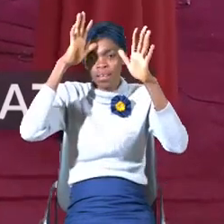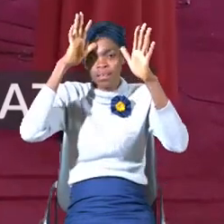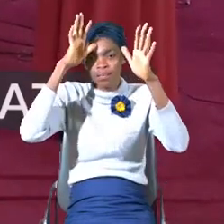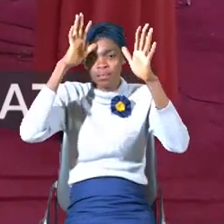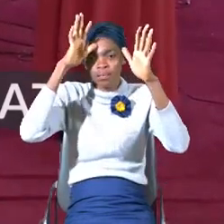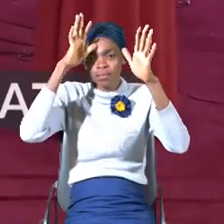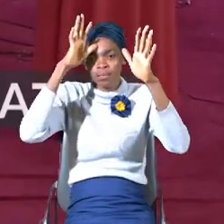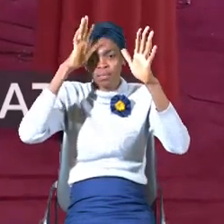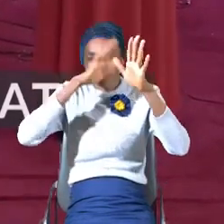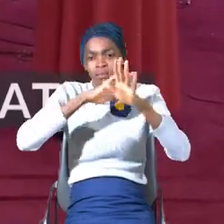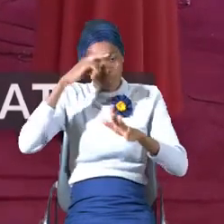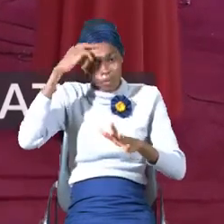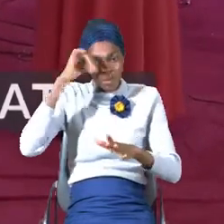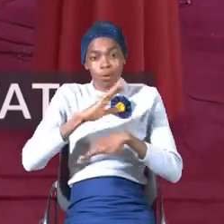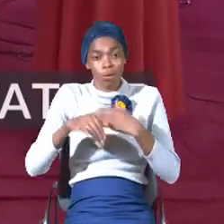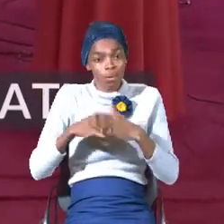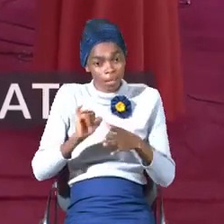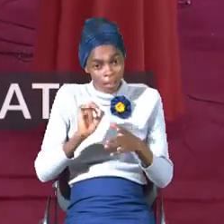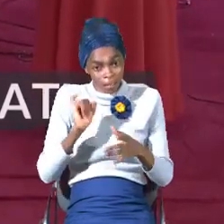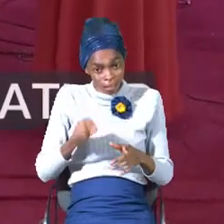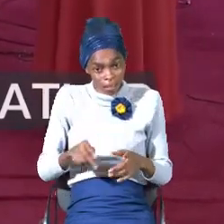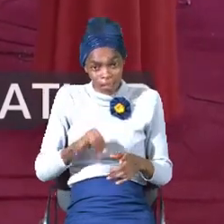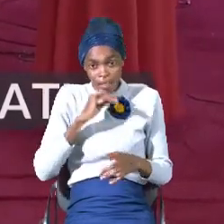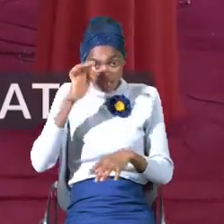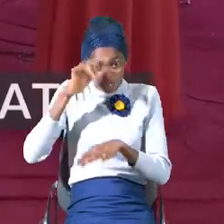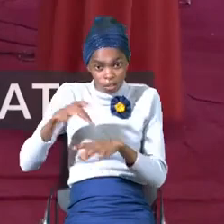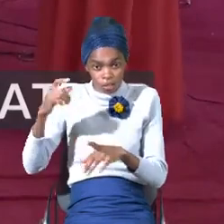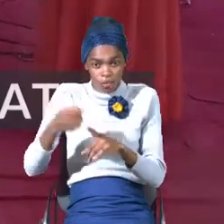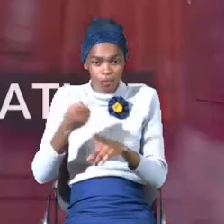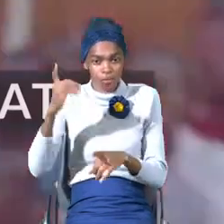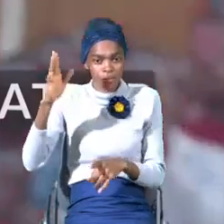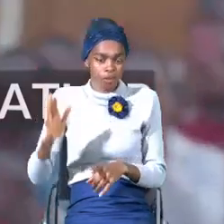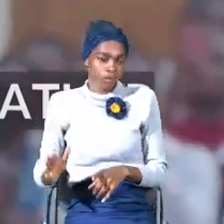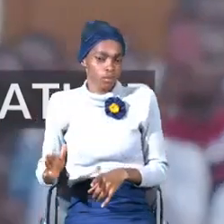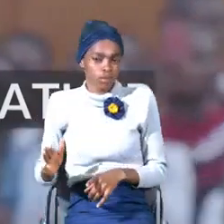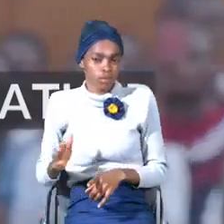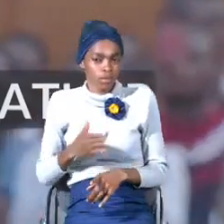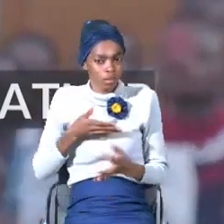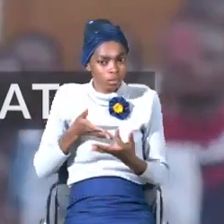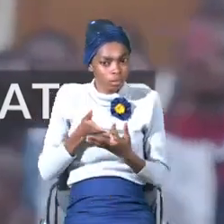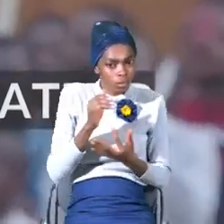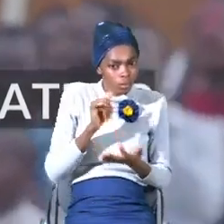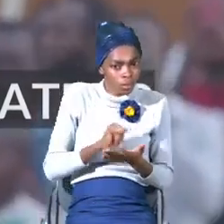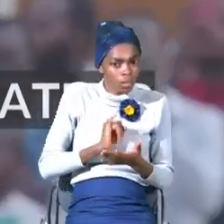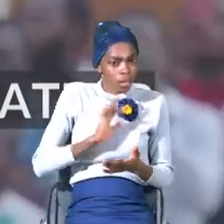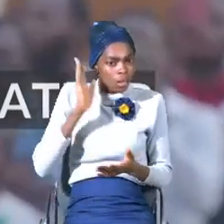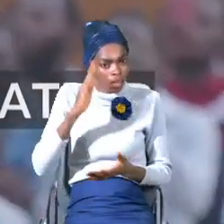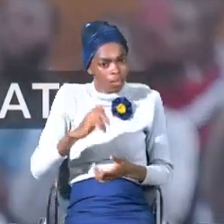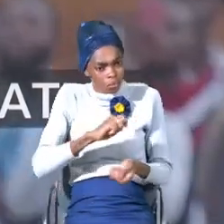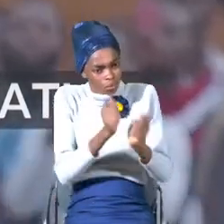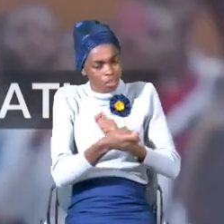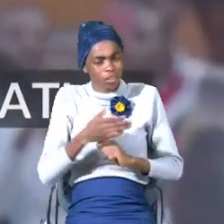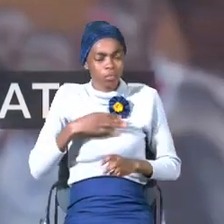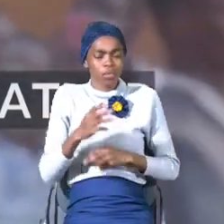Because all I need tonight is just a touch. Then that way I can change my world. Leave me at the altar.